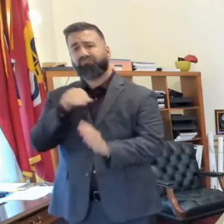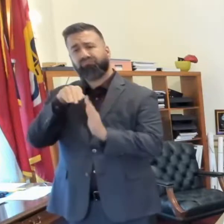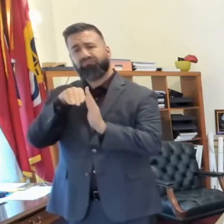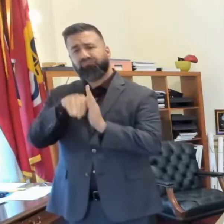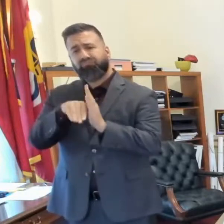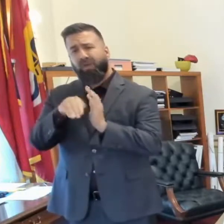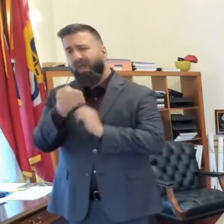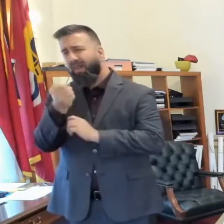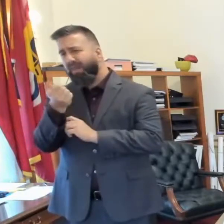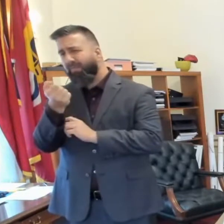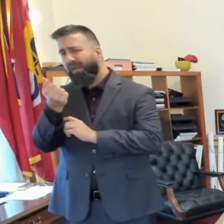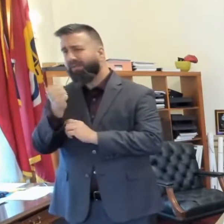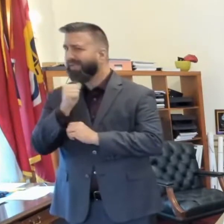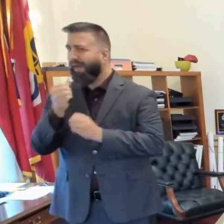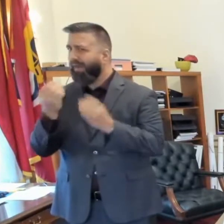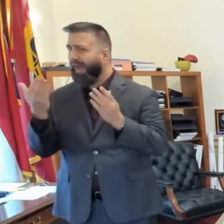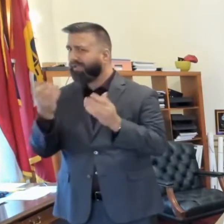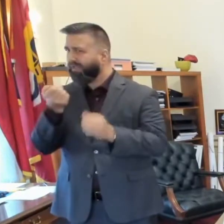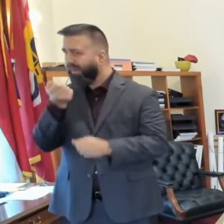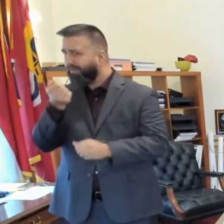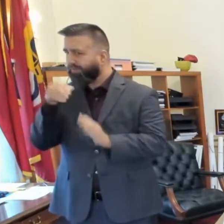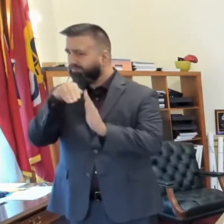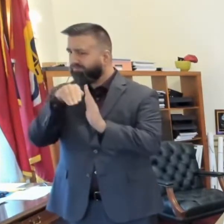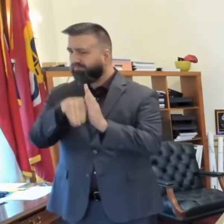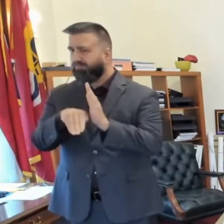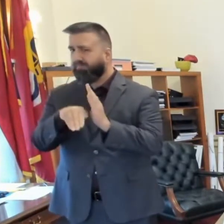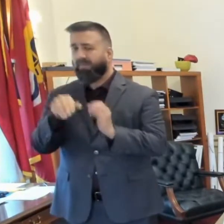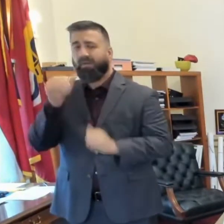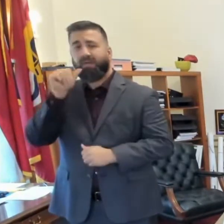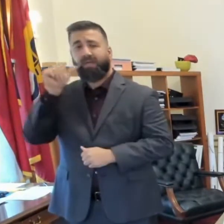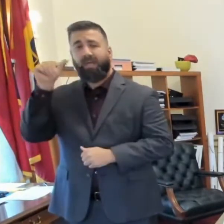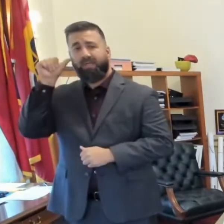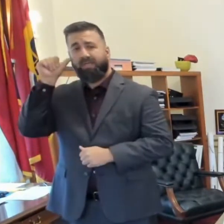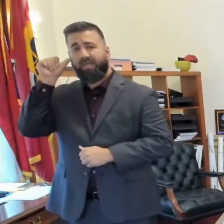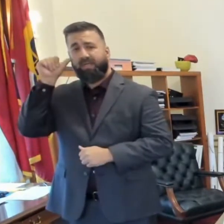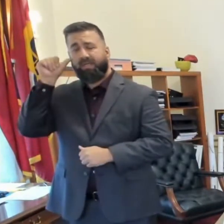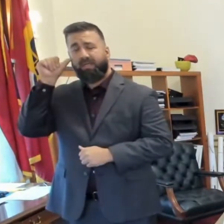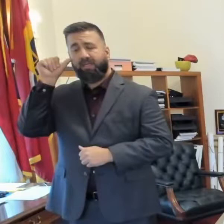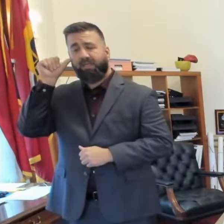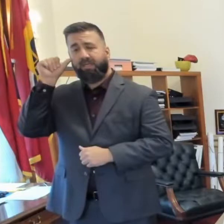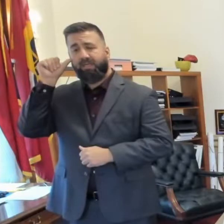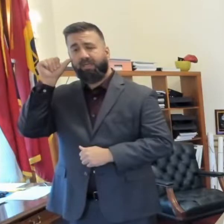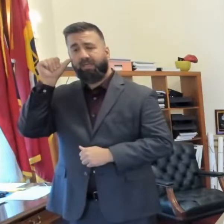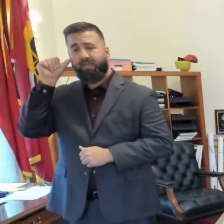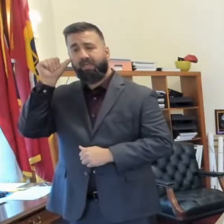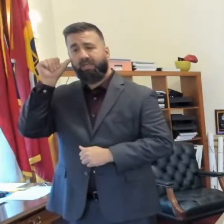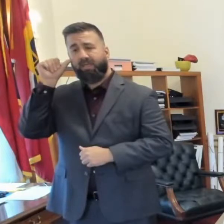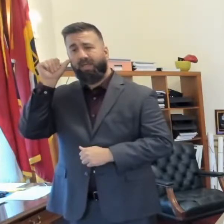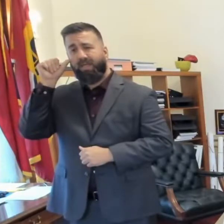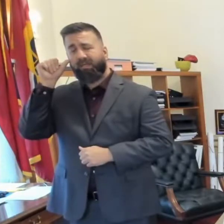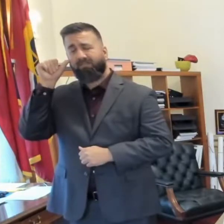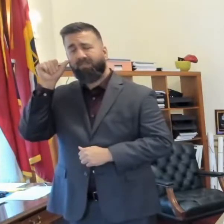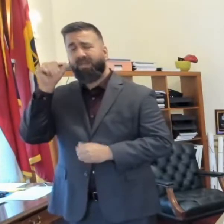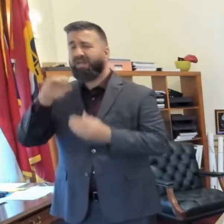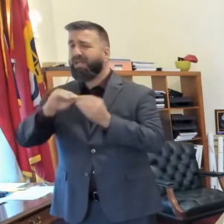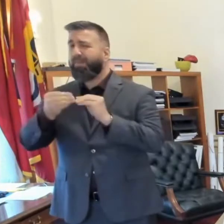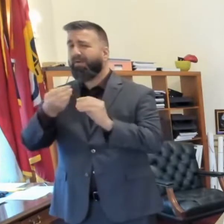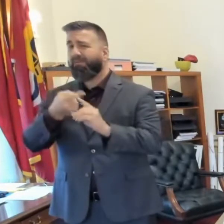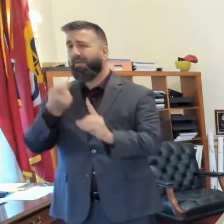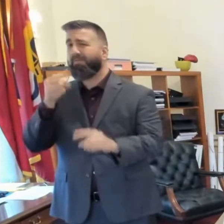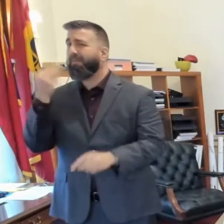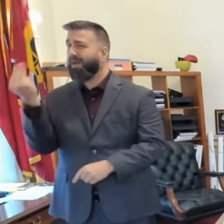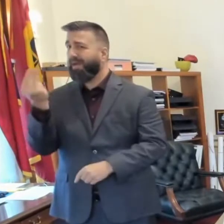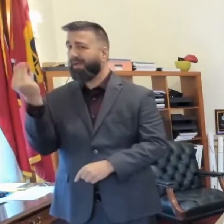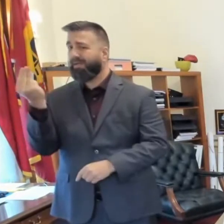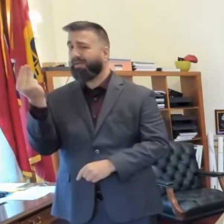a lot. Yesterday, and this number, this lags 2 days behind, so this is really Monday's